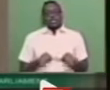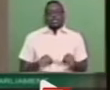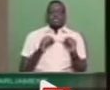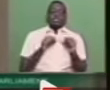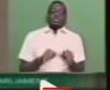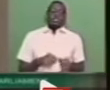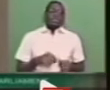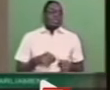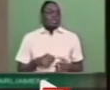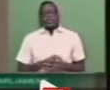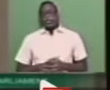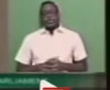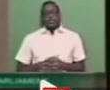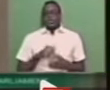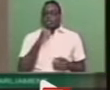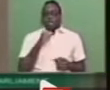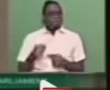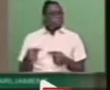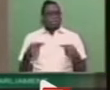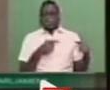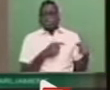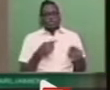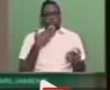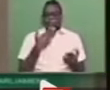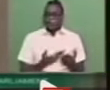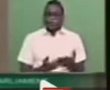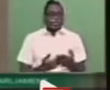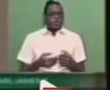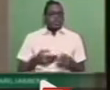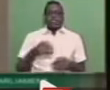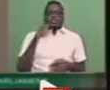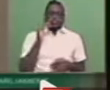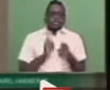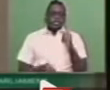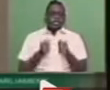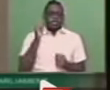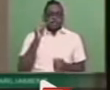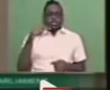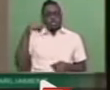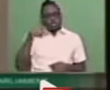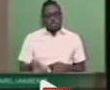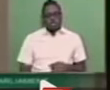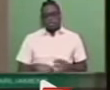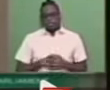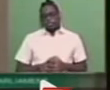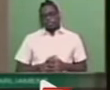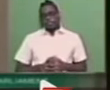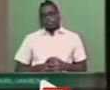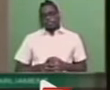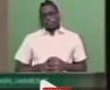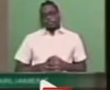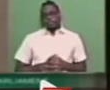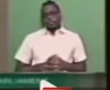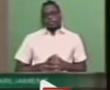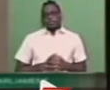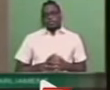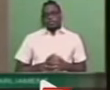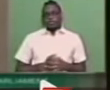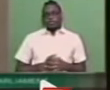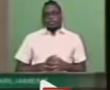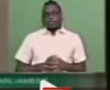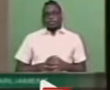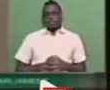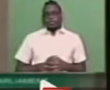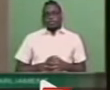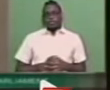prices. This news report, of course, has become our unfortunate reality with multiple plant closures occurring on the